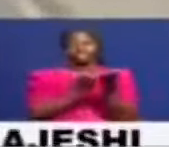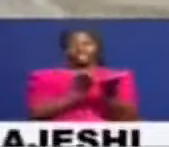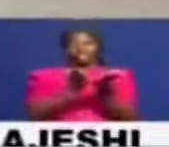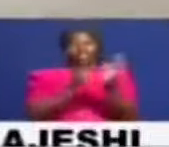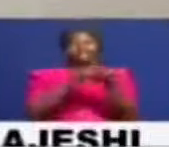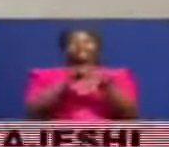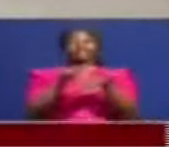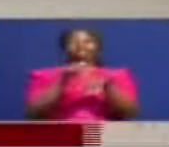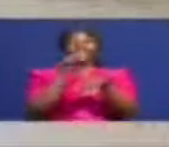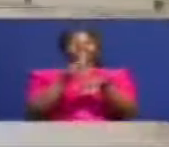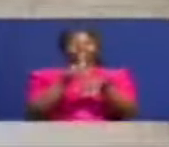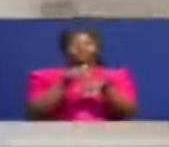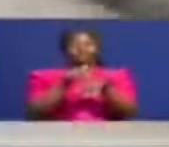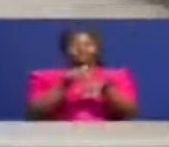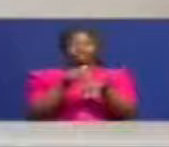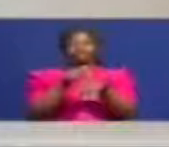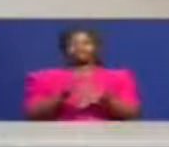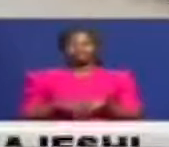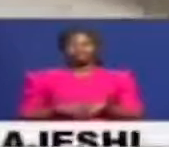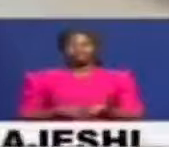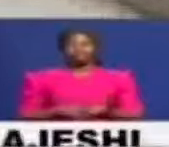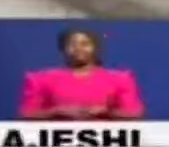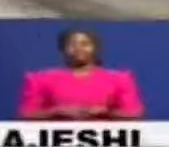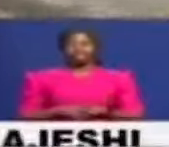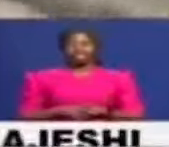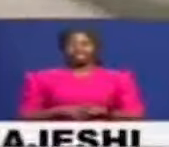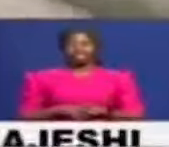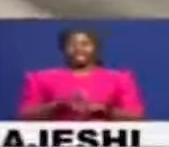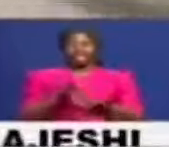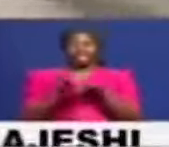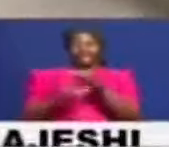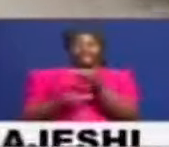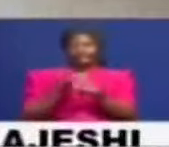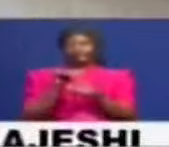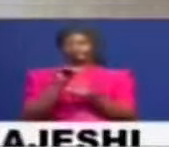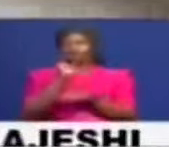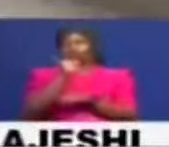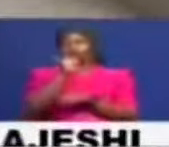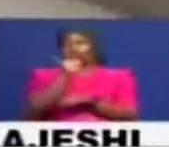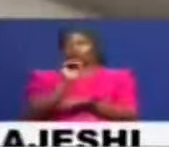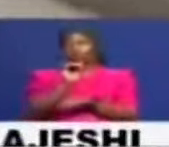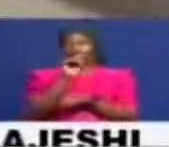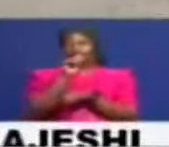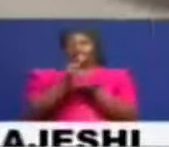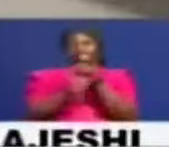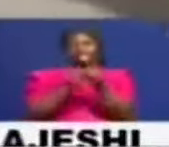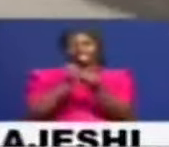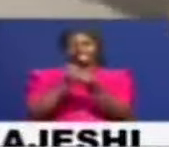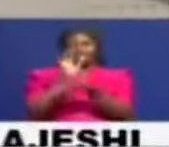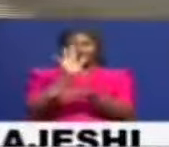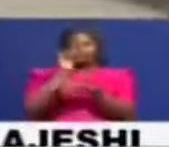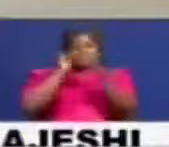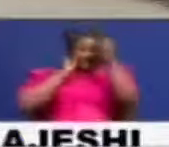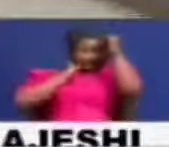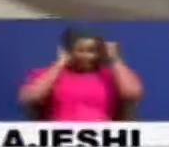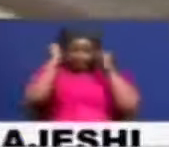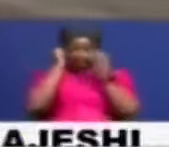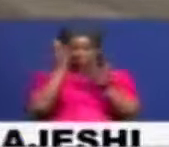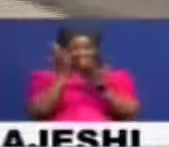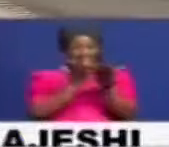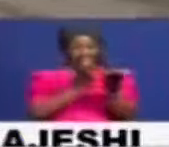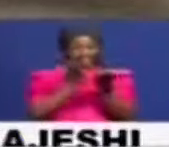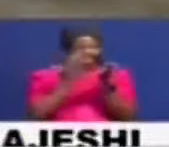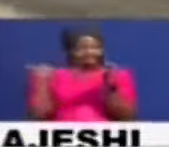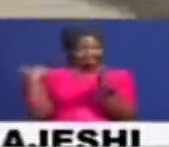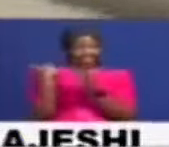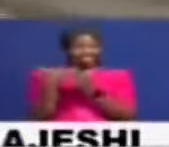CGS General Francis Ogolla. The family of Kenya's second president, late Mzee Daniel Toroitich Arap Moi,